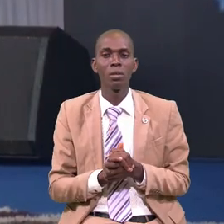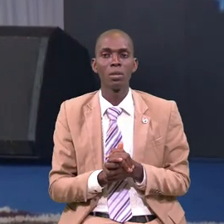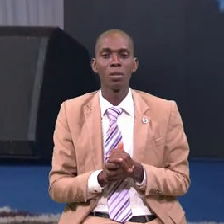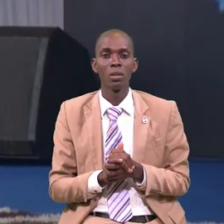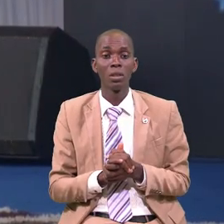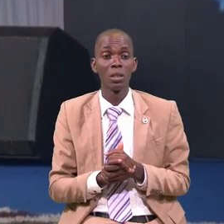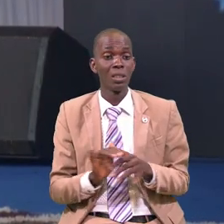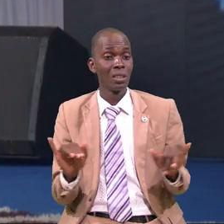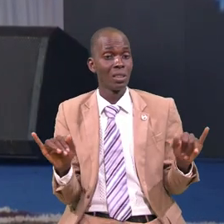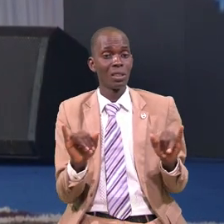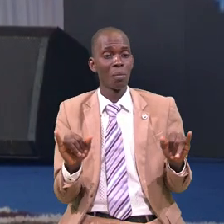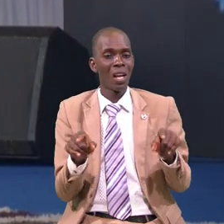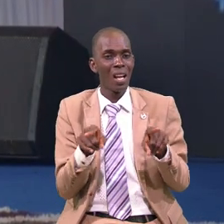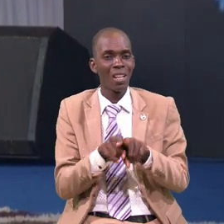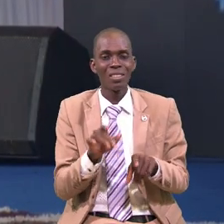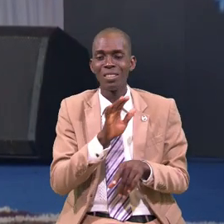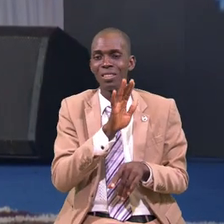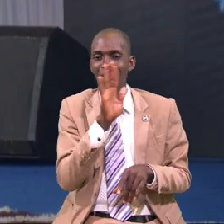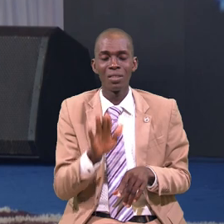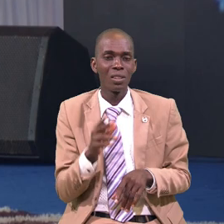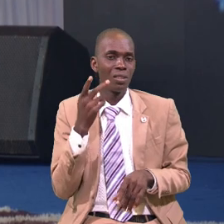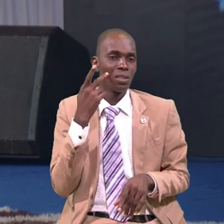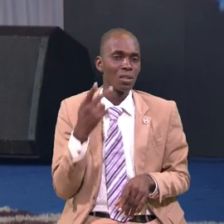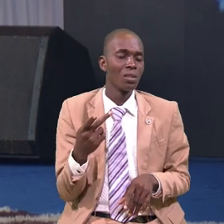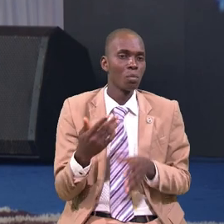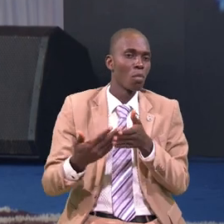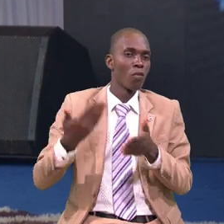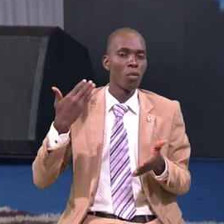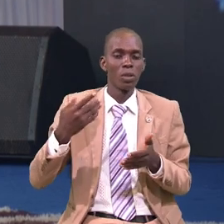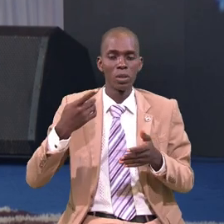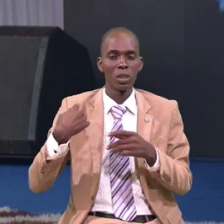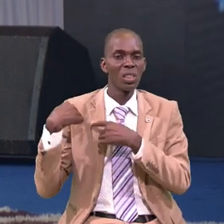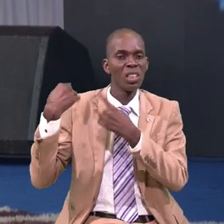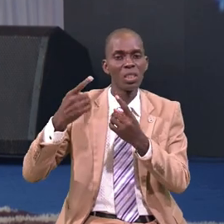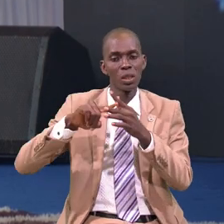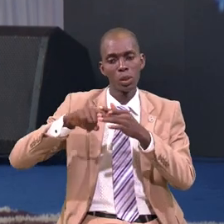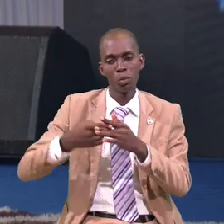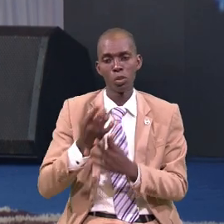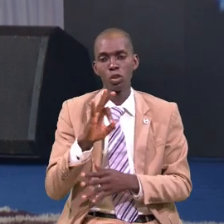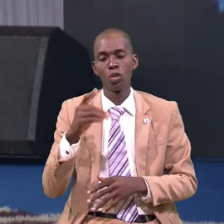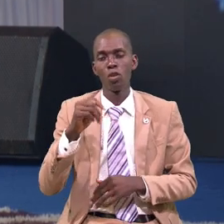such as was not since the beginning of the world